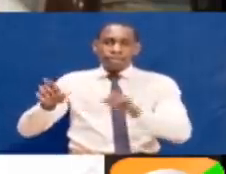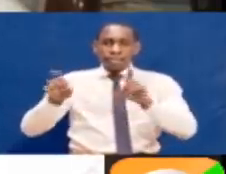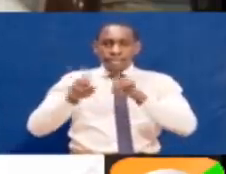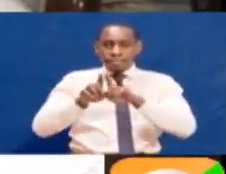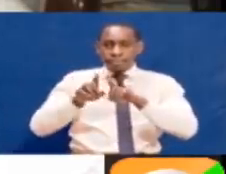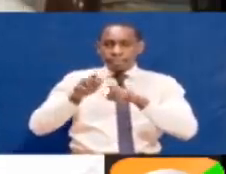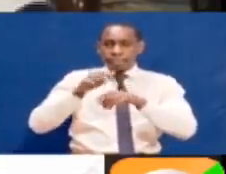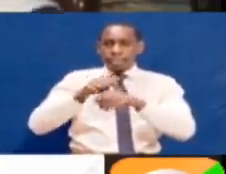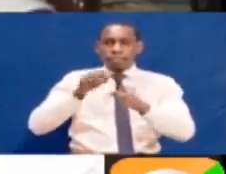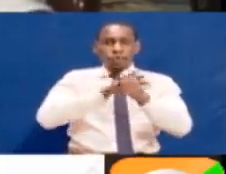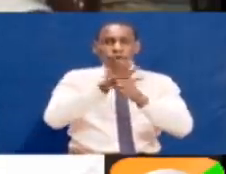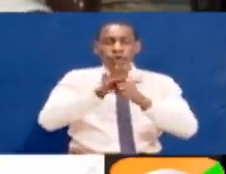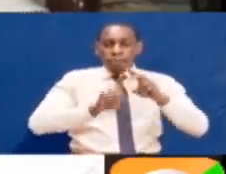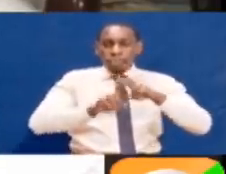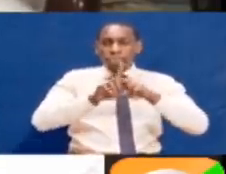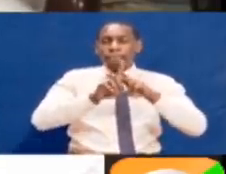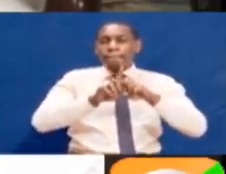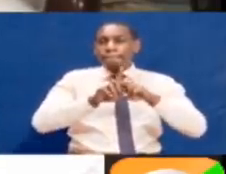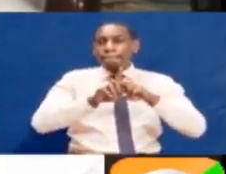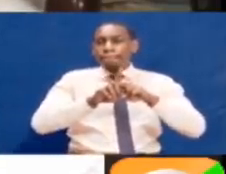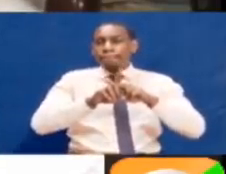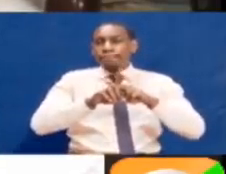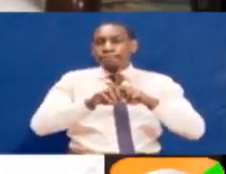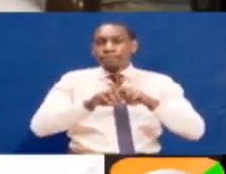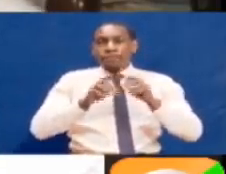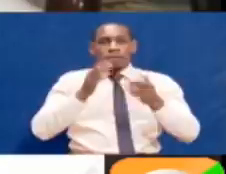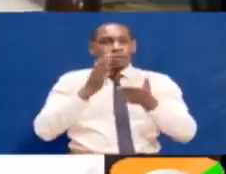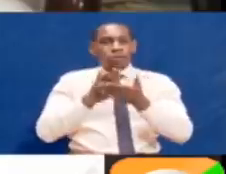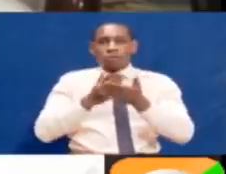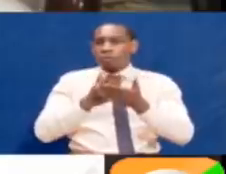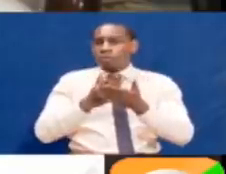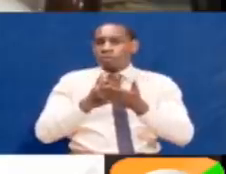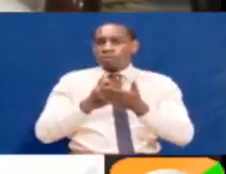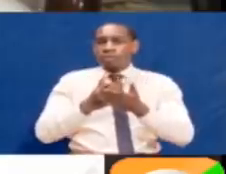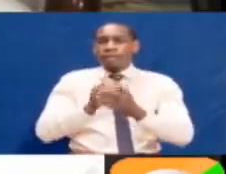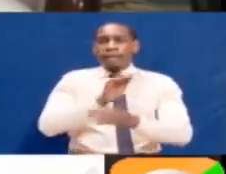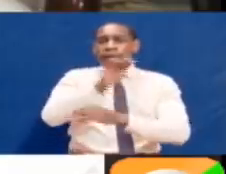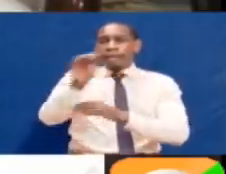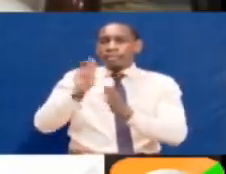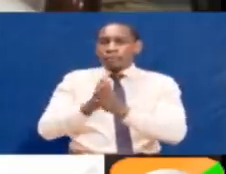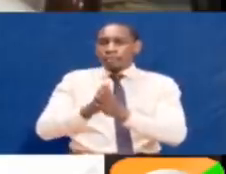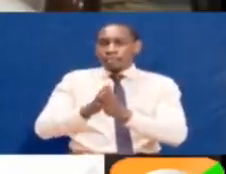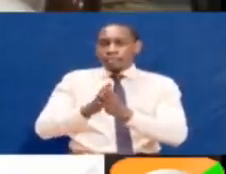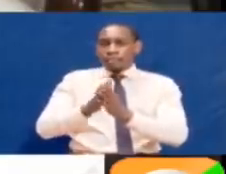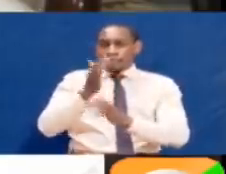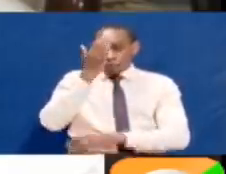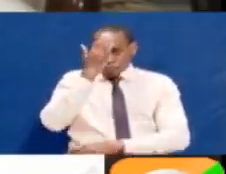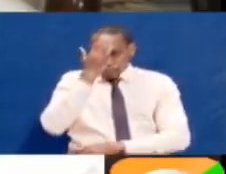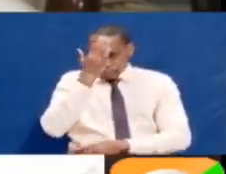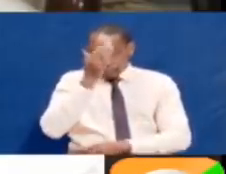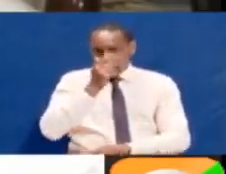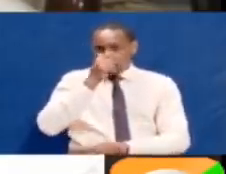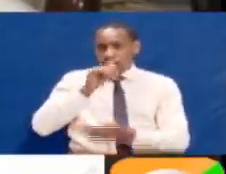Even amidst this COVID-19 situation, I really still ask you with great humility that I wish our